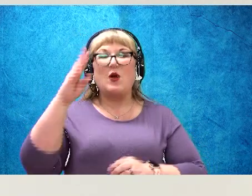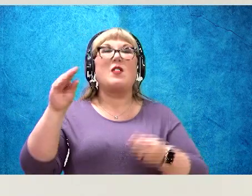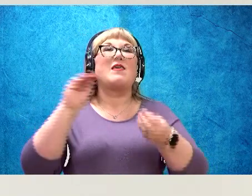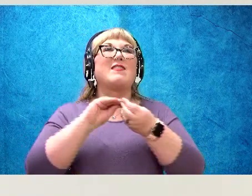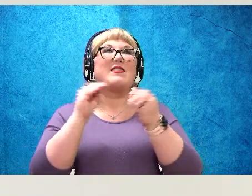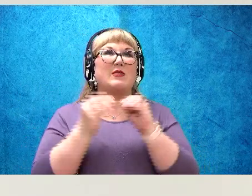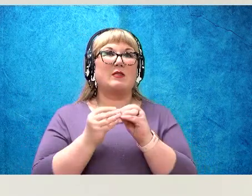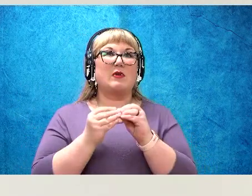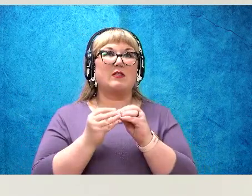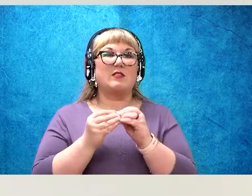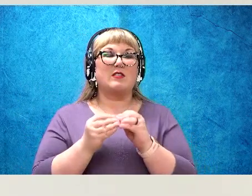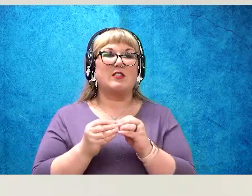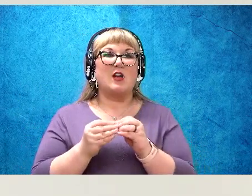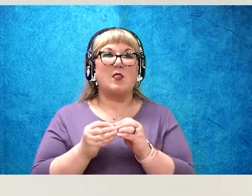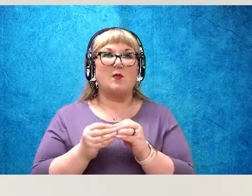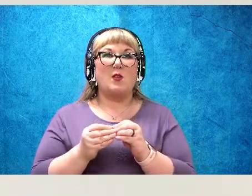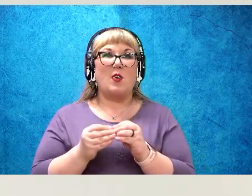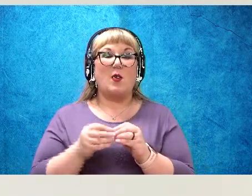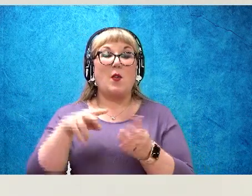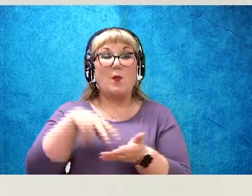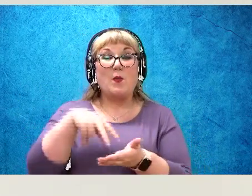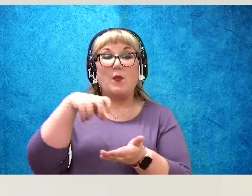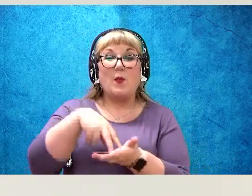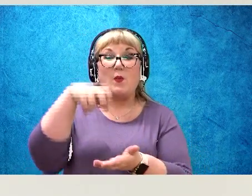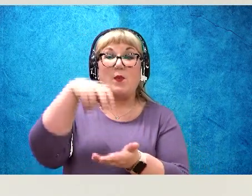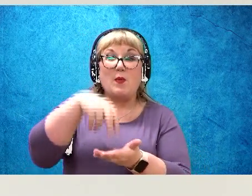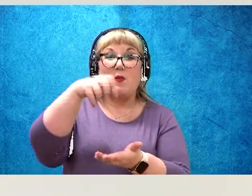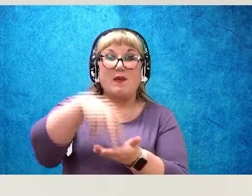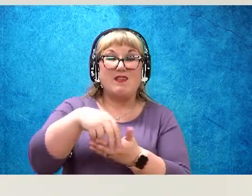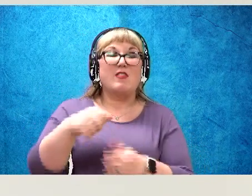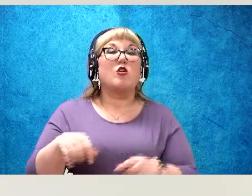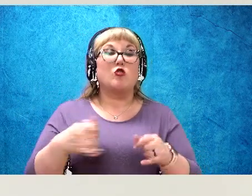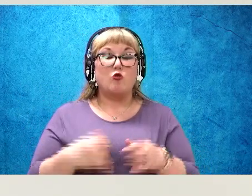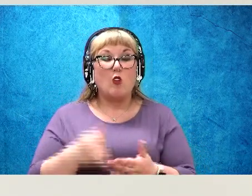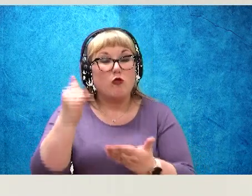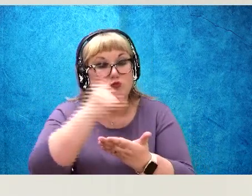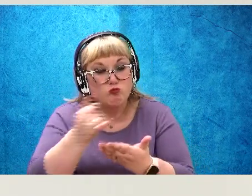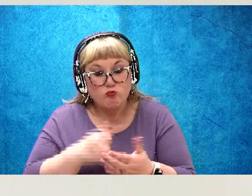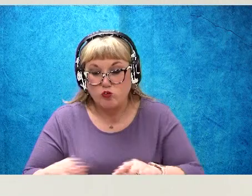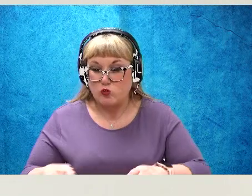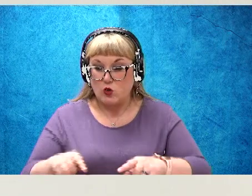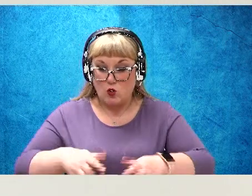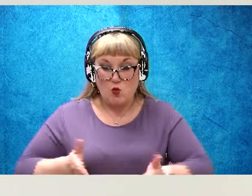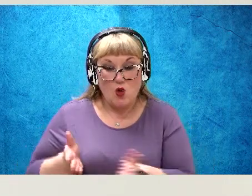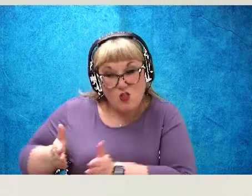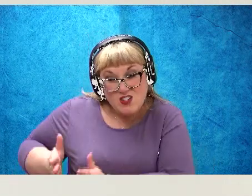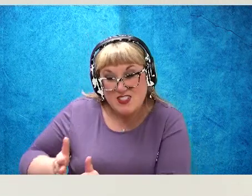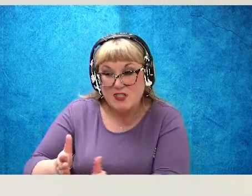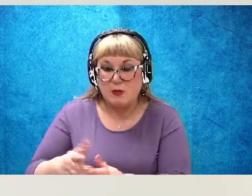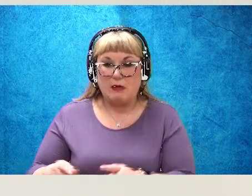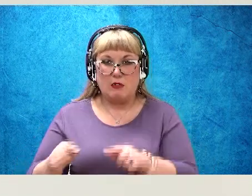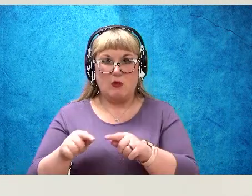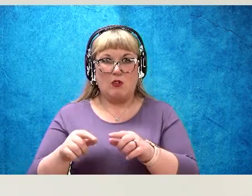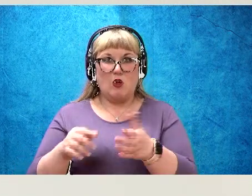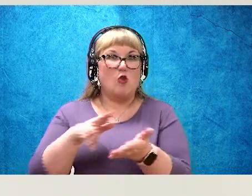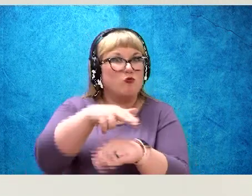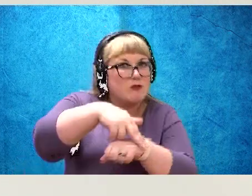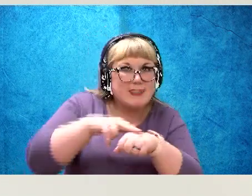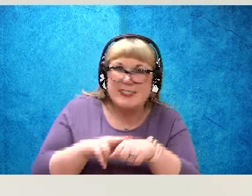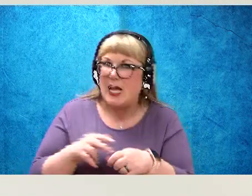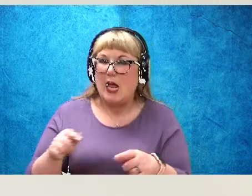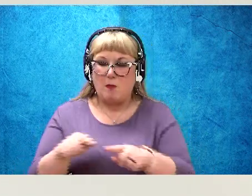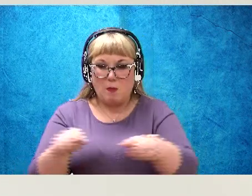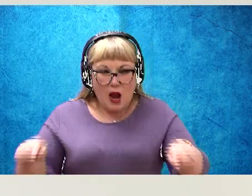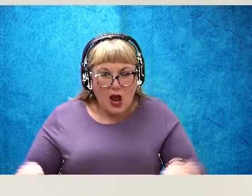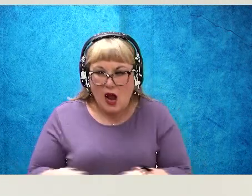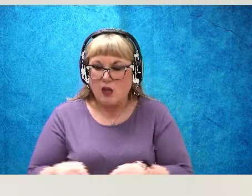number hopscotch. So you can take some sidewalk chalk, you can take some tape and create